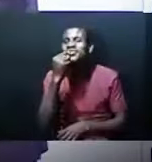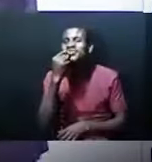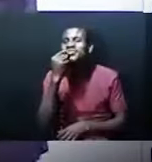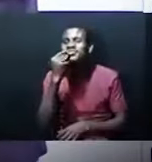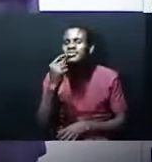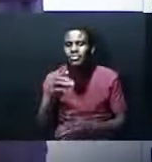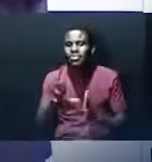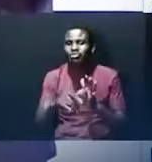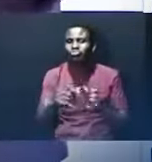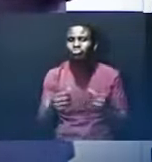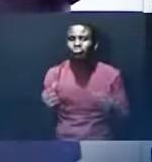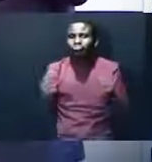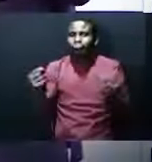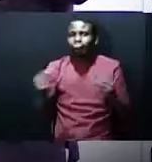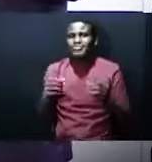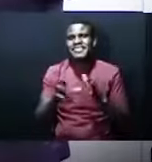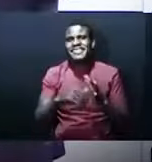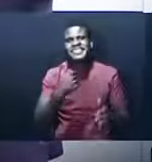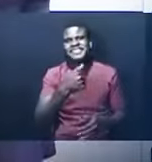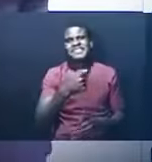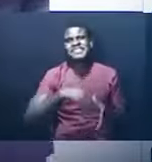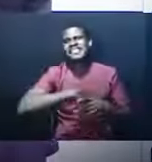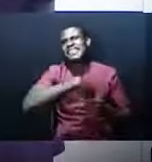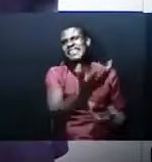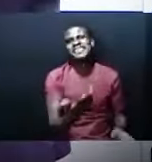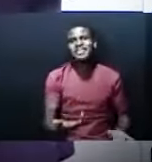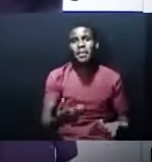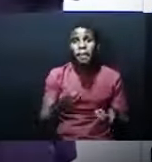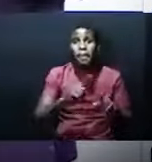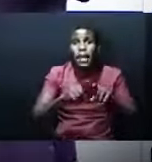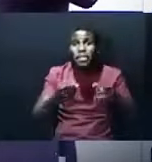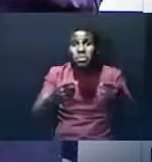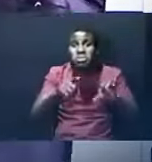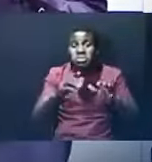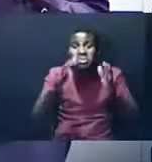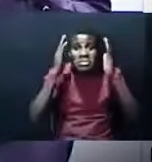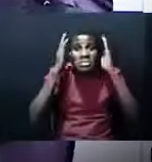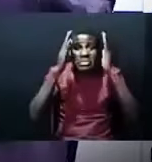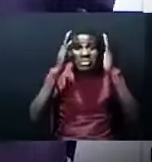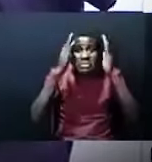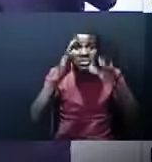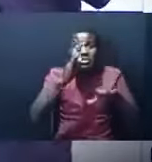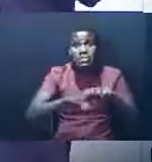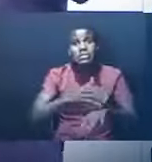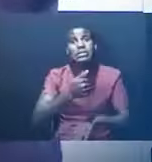is gone. But if you concentrate on it,